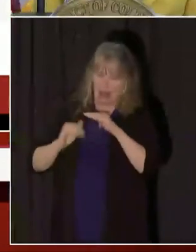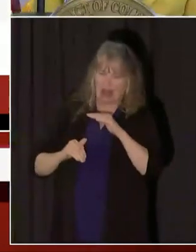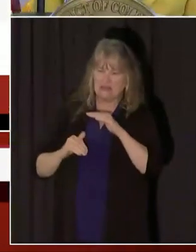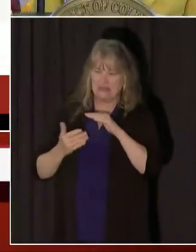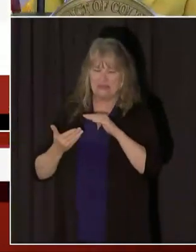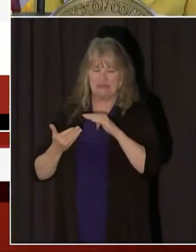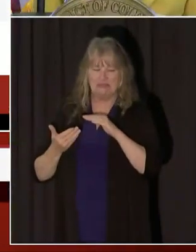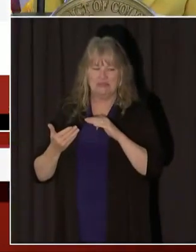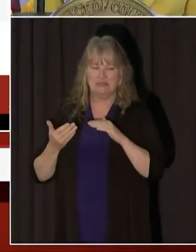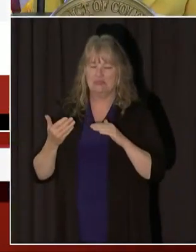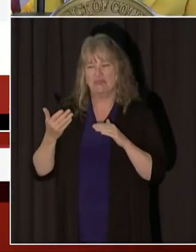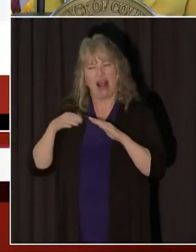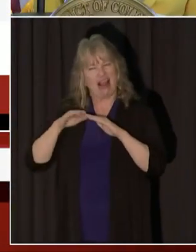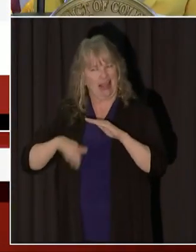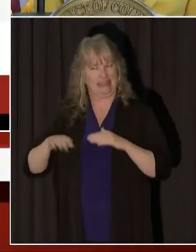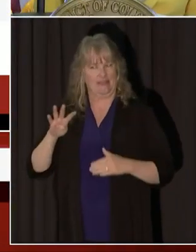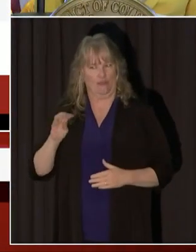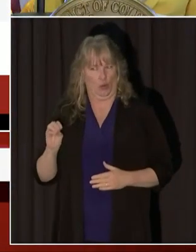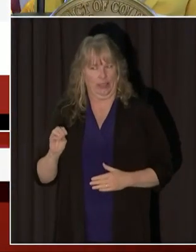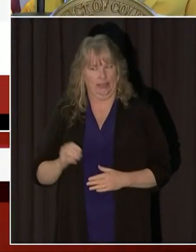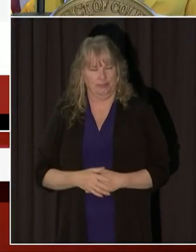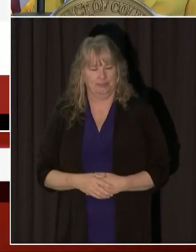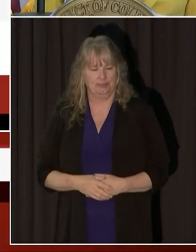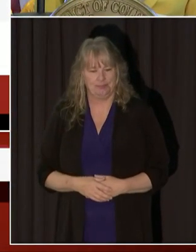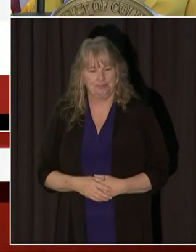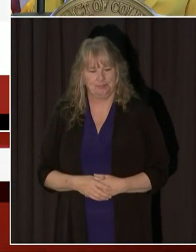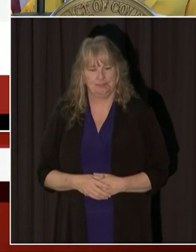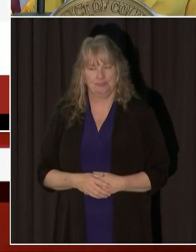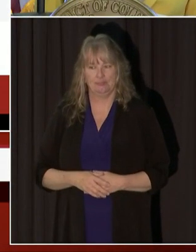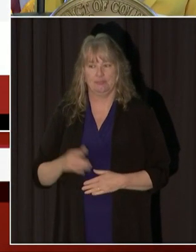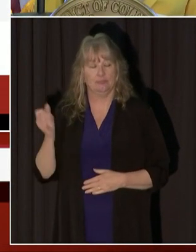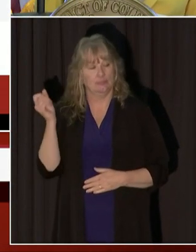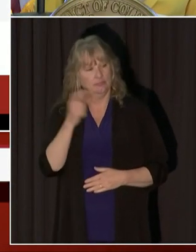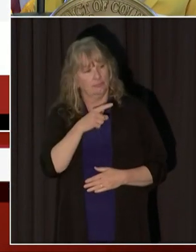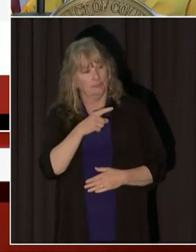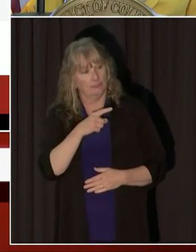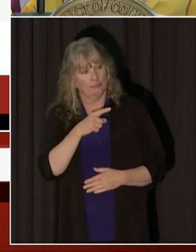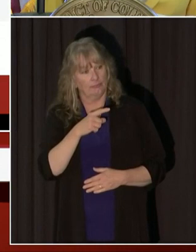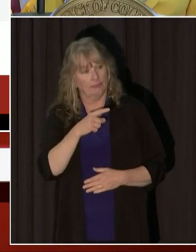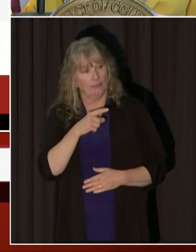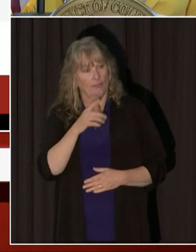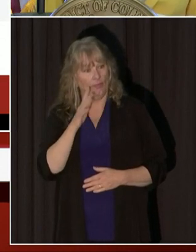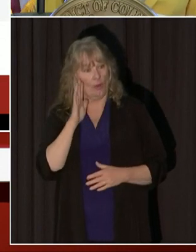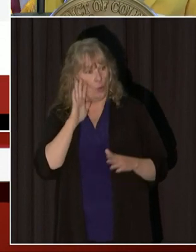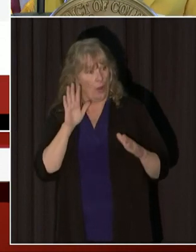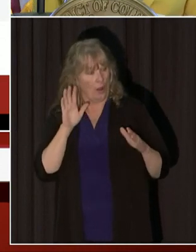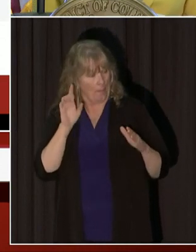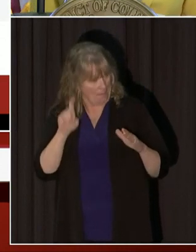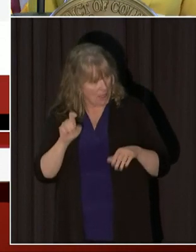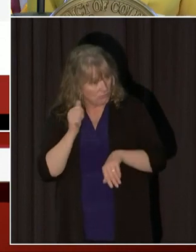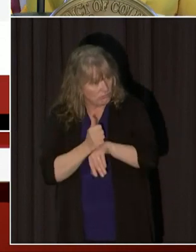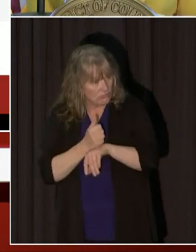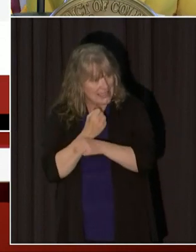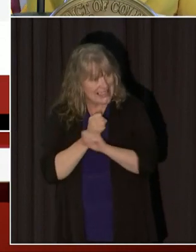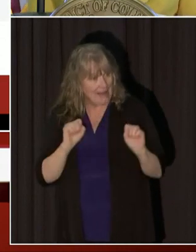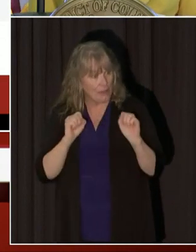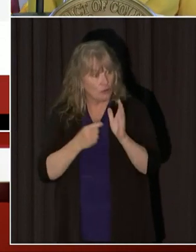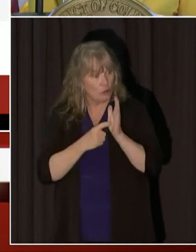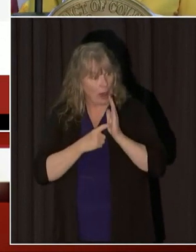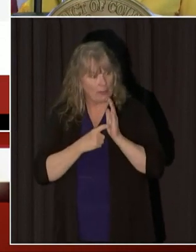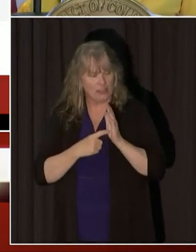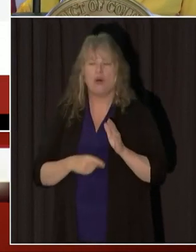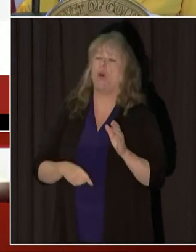So it's less than 40. Will they have to fulfill like safety requirements for their? Oh, absolutely. So